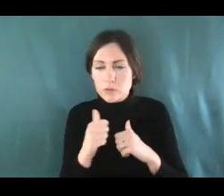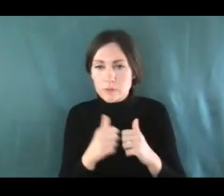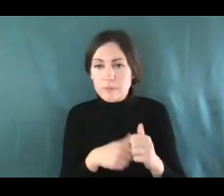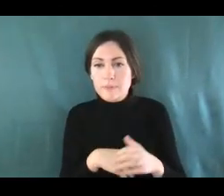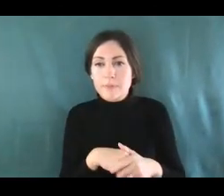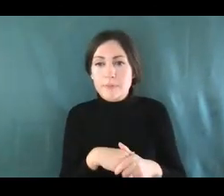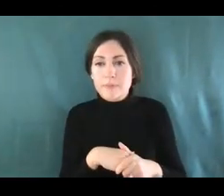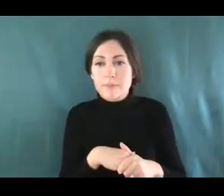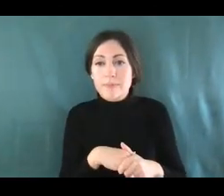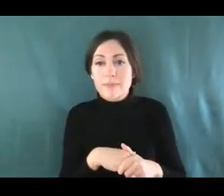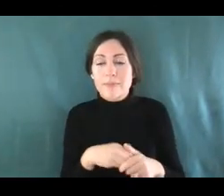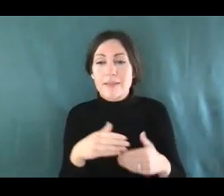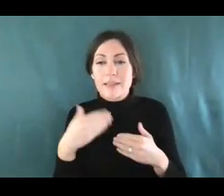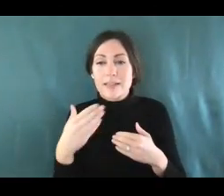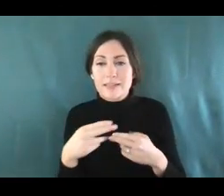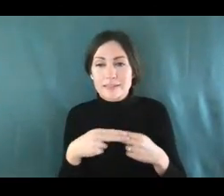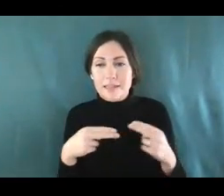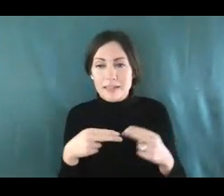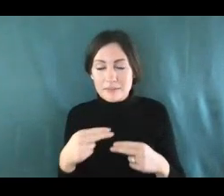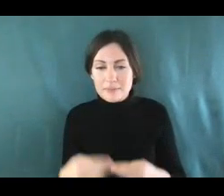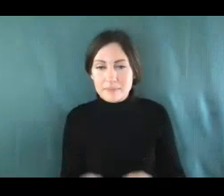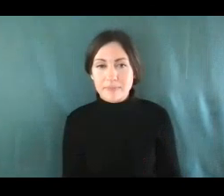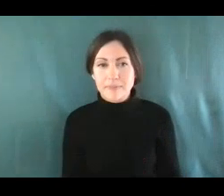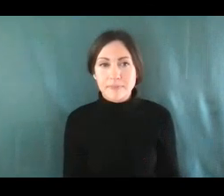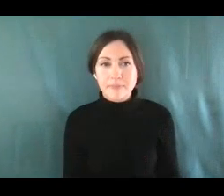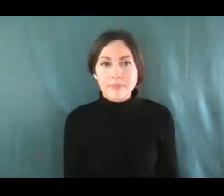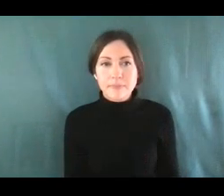We'll go to the next slide.